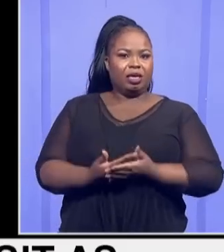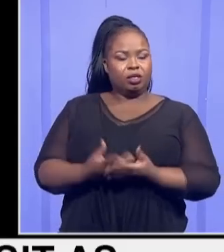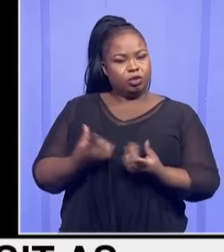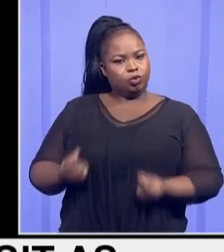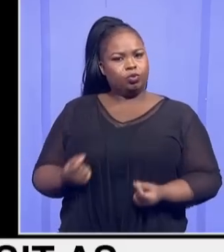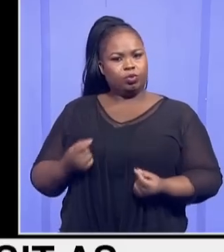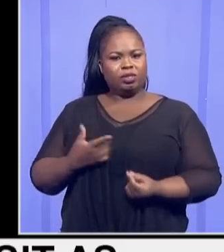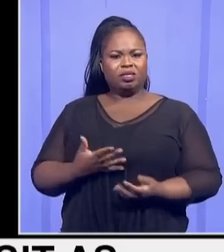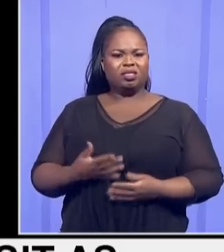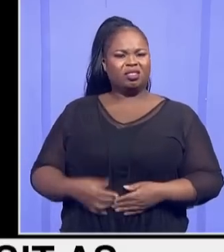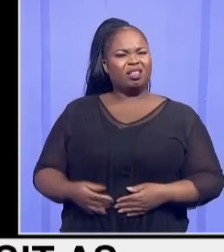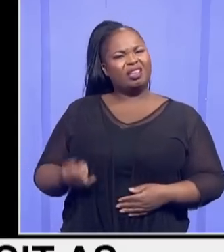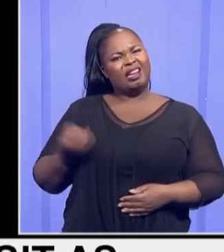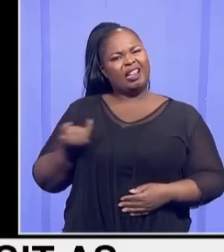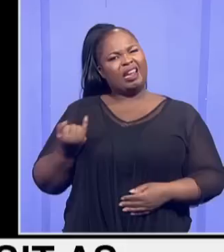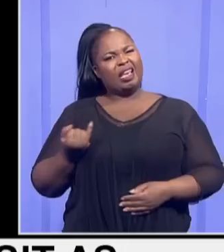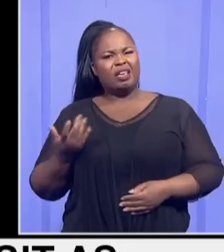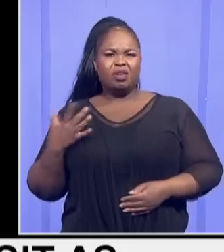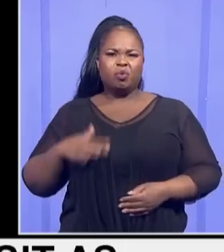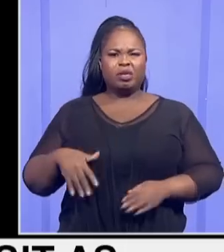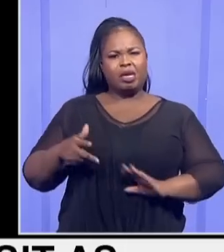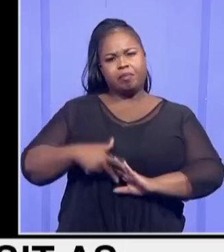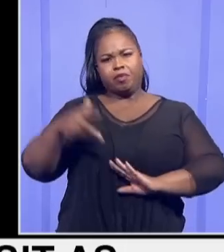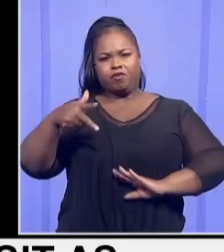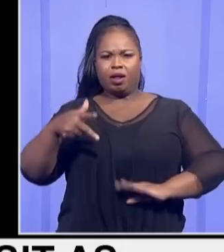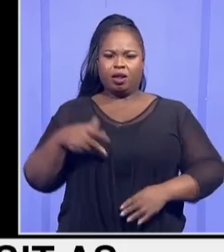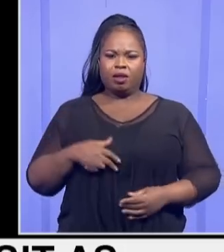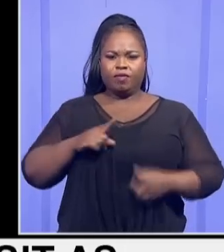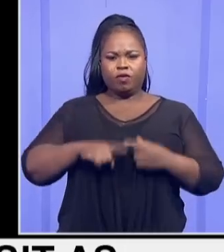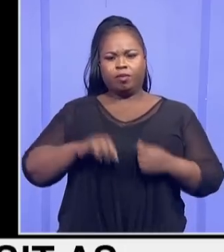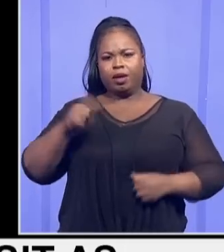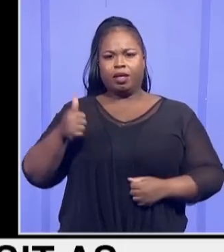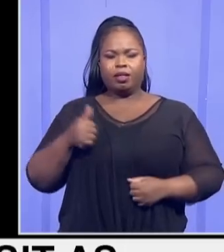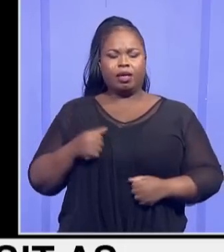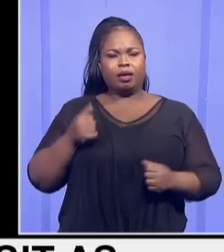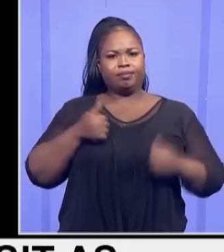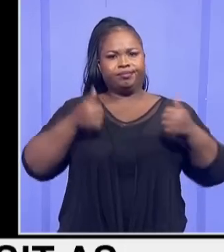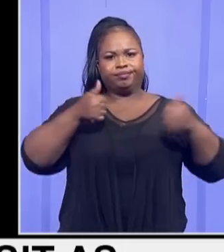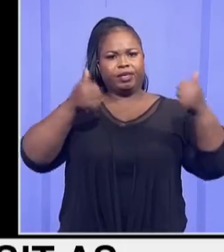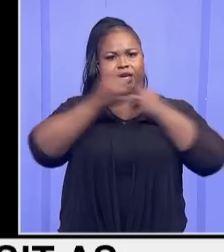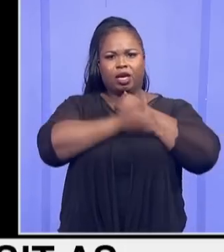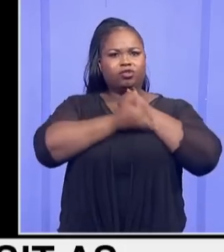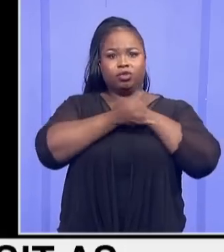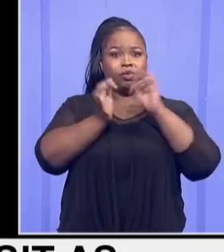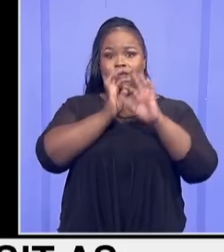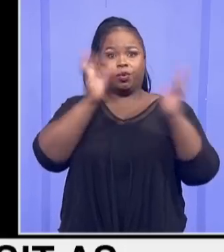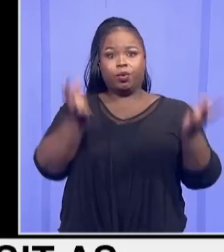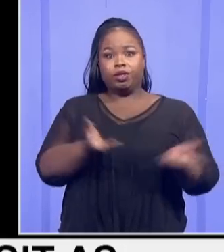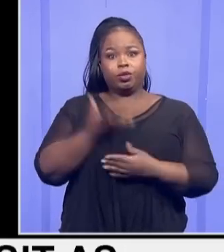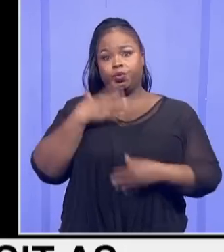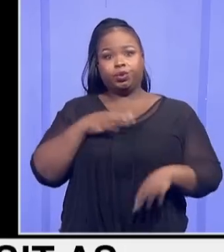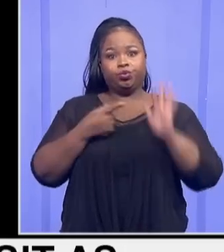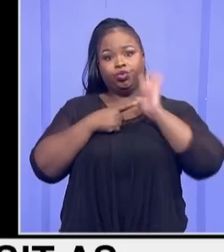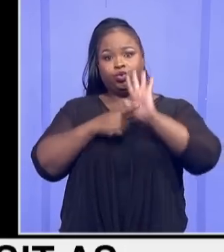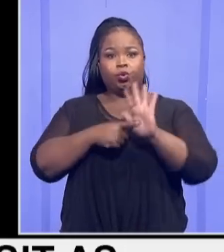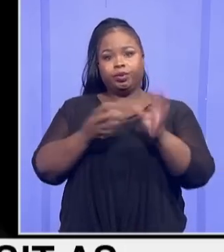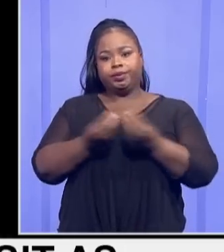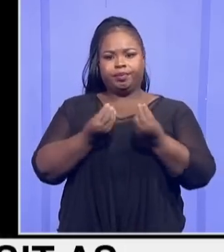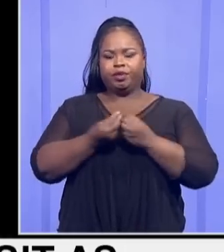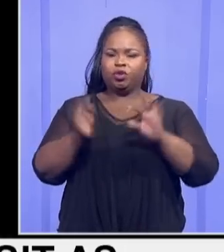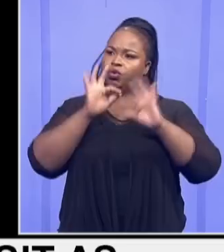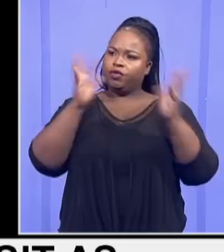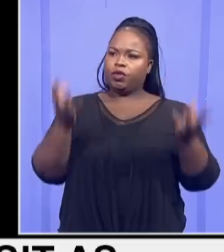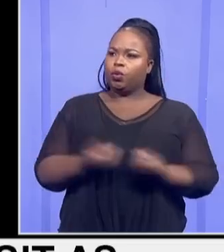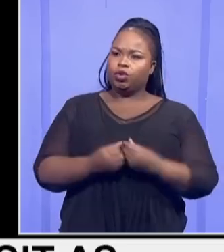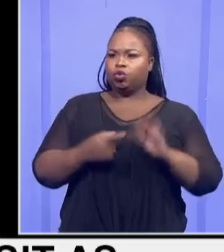this, almost as if it's seeking approval from certain quarters of the world, almost as if it's trying to show a certain quarter of the world, showing